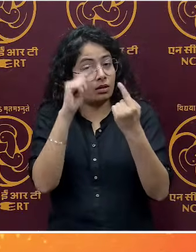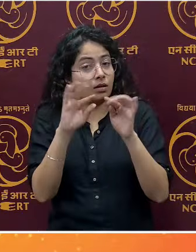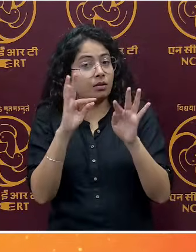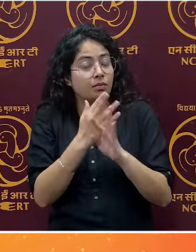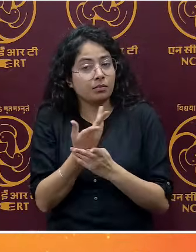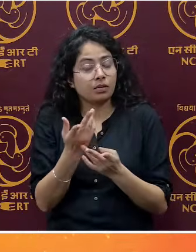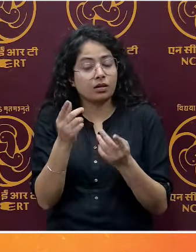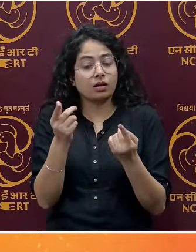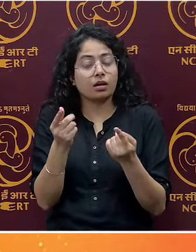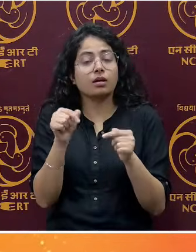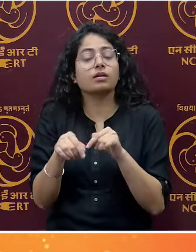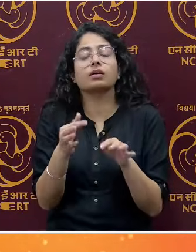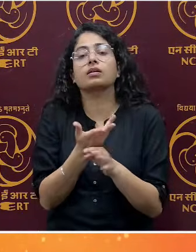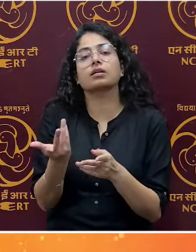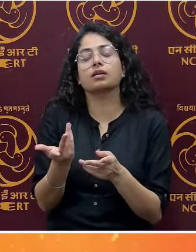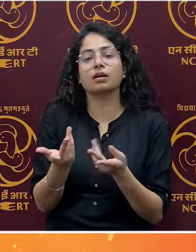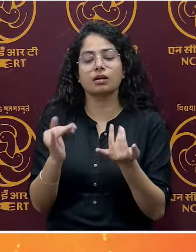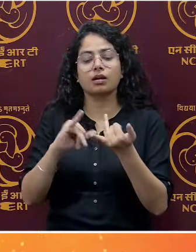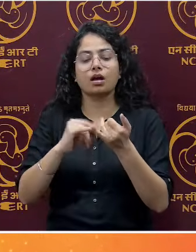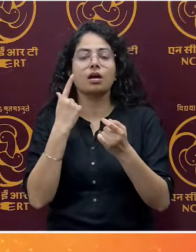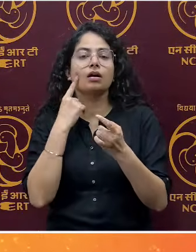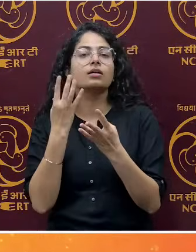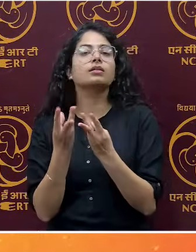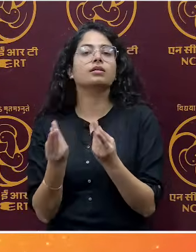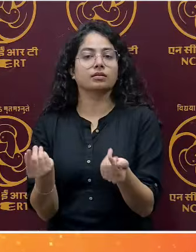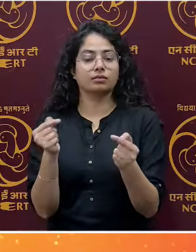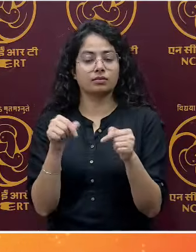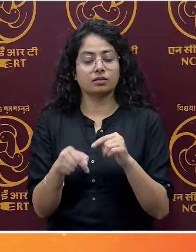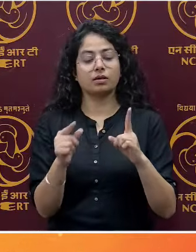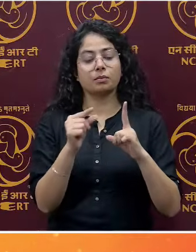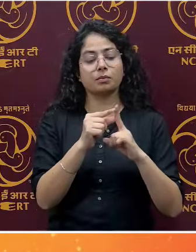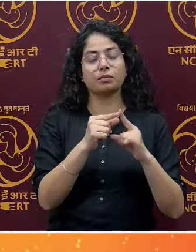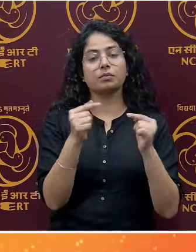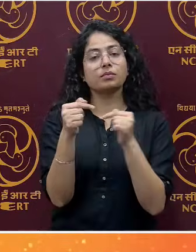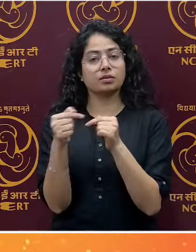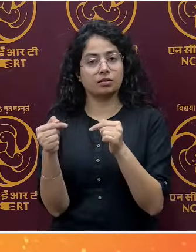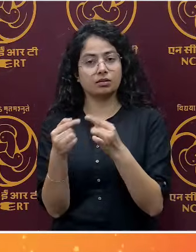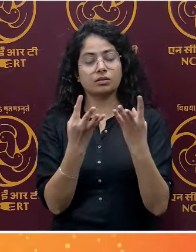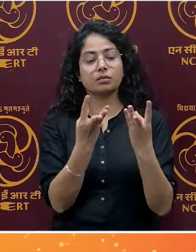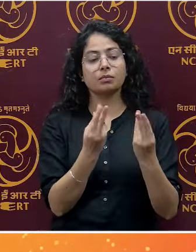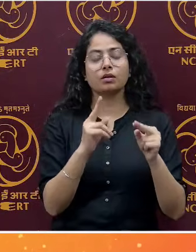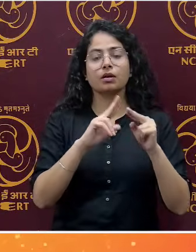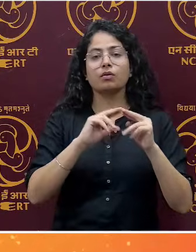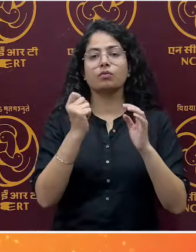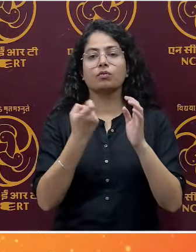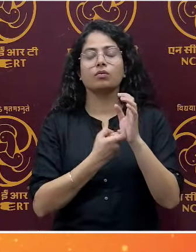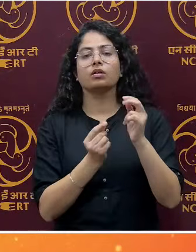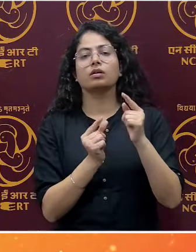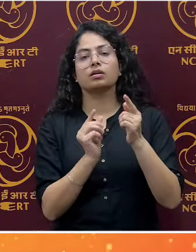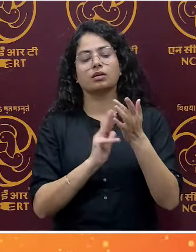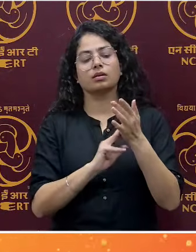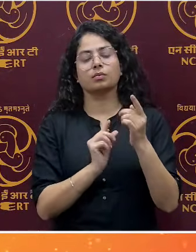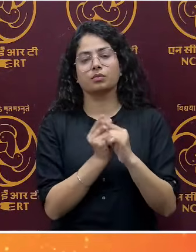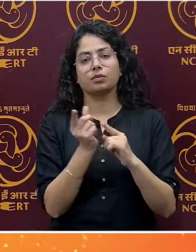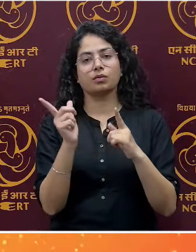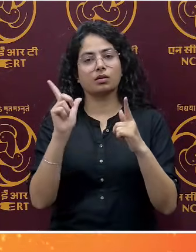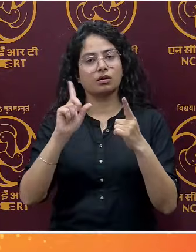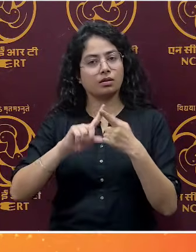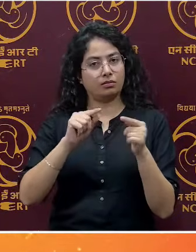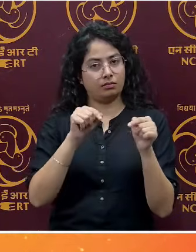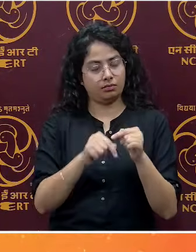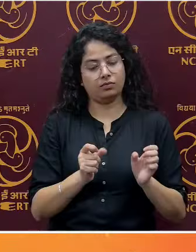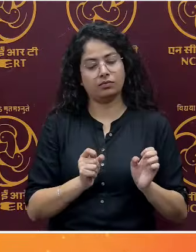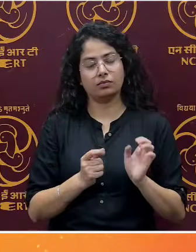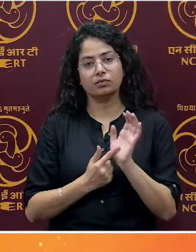simple interest for given principal amount. It is also showing the mathematical formula if user is not apprised,